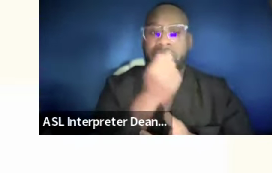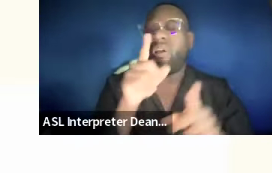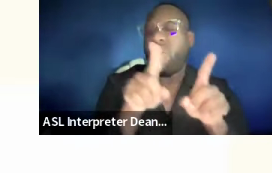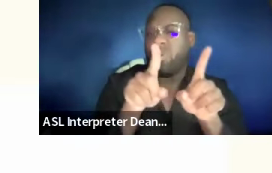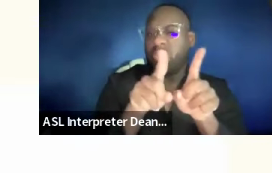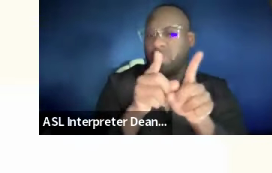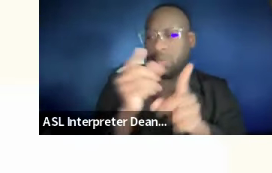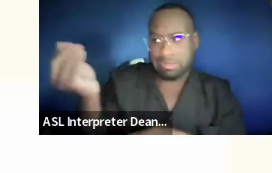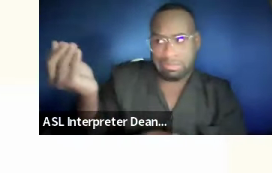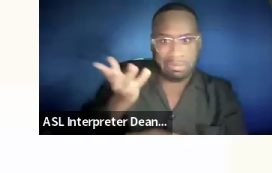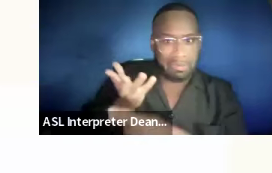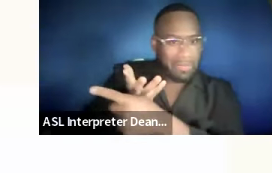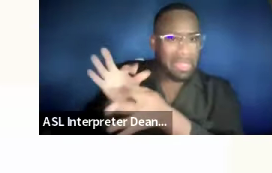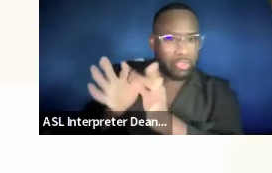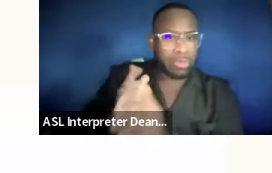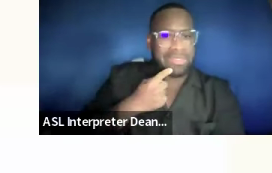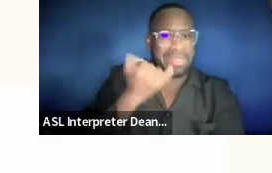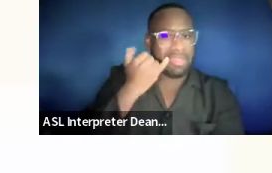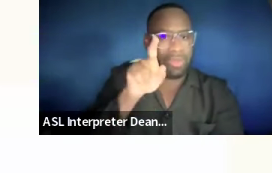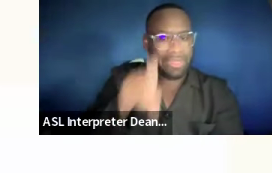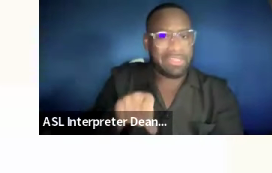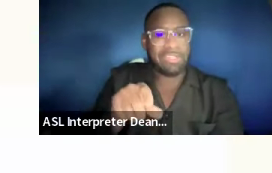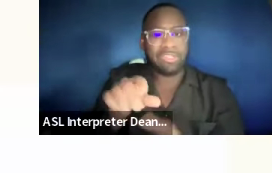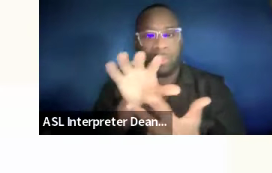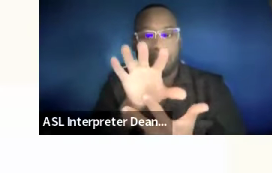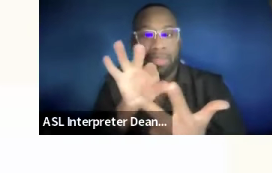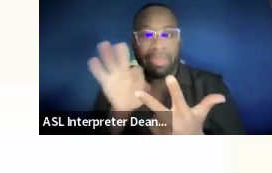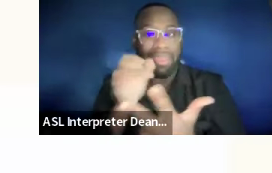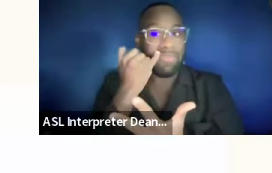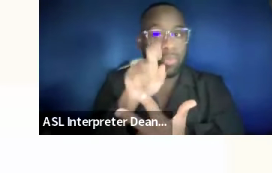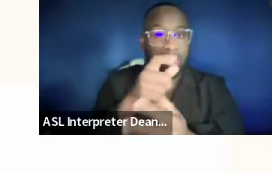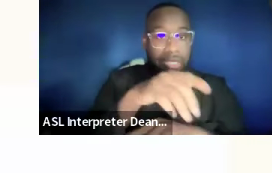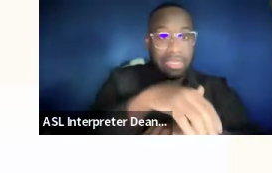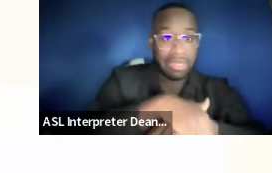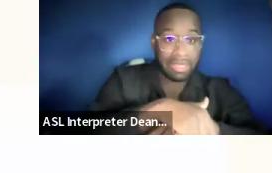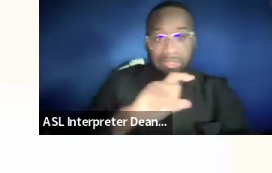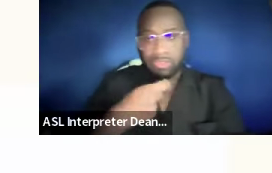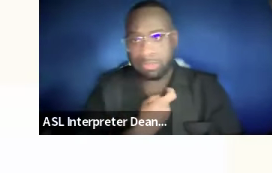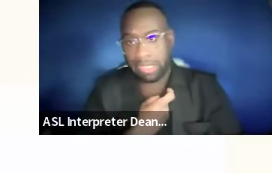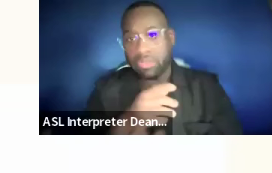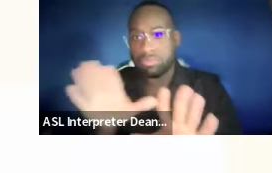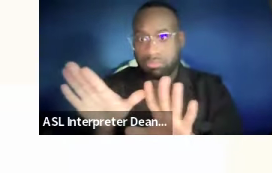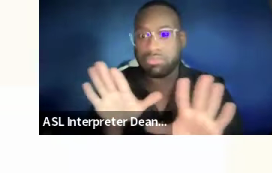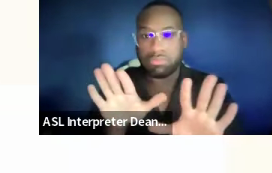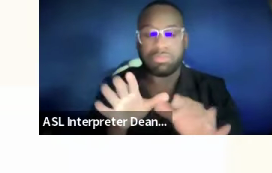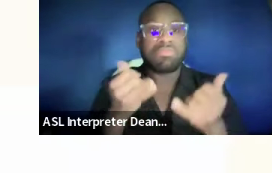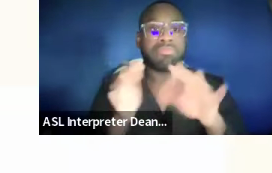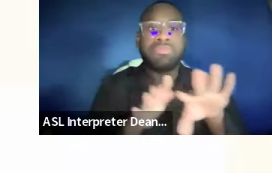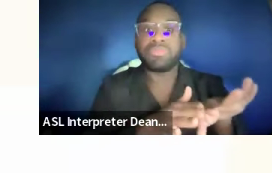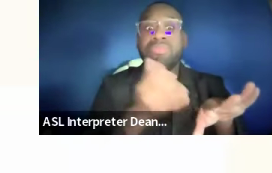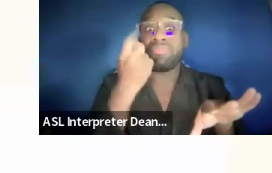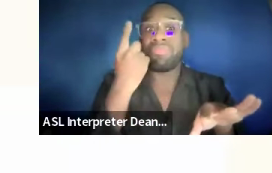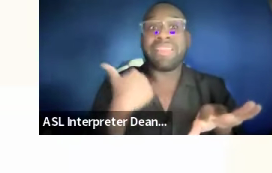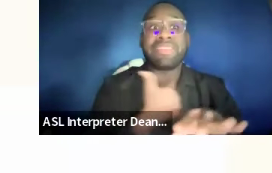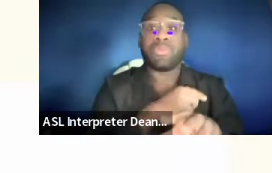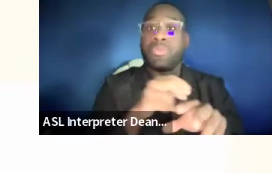language to be able to listen either in English or Spanish. As we do today, as we hear today from our